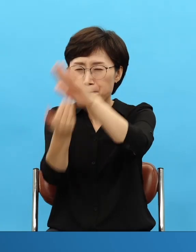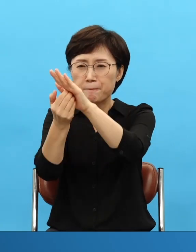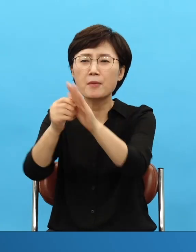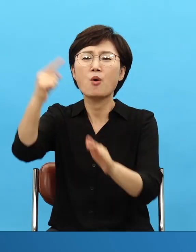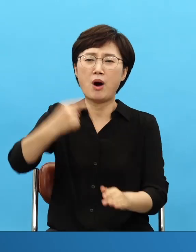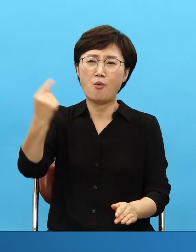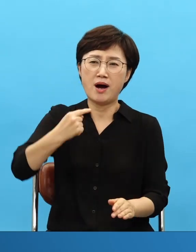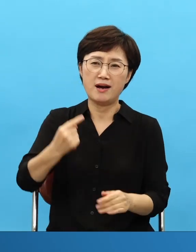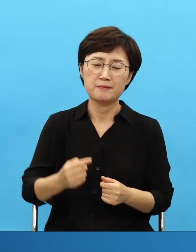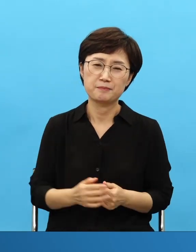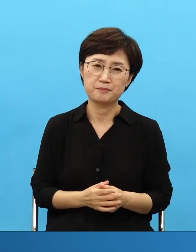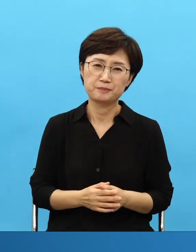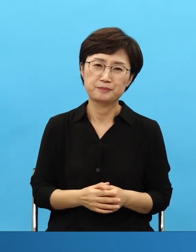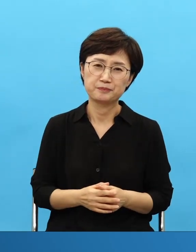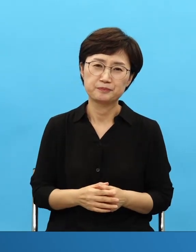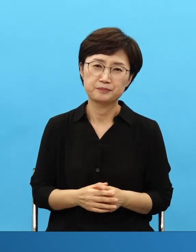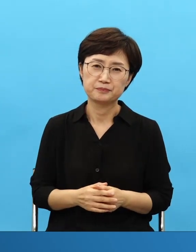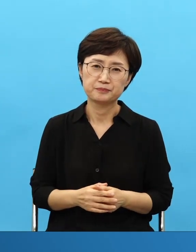not give up.